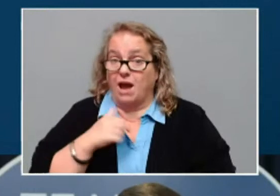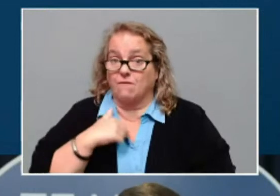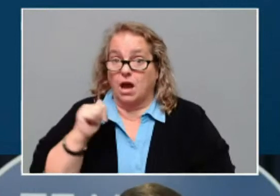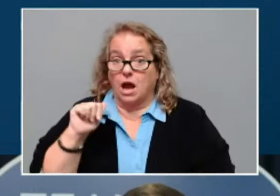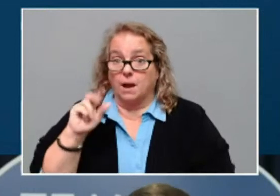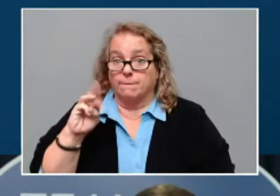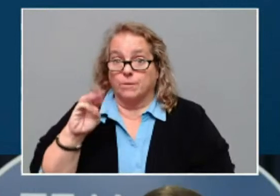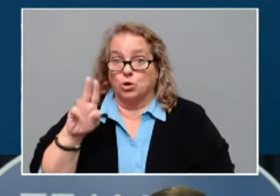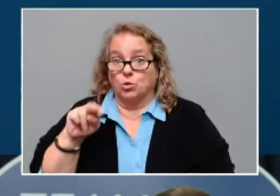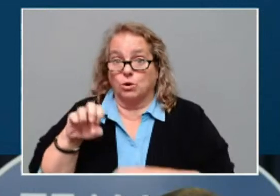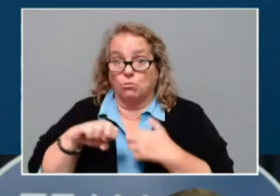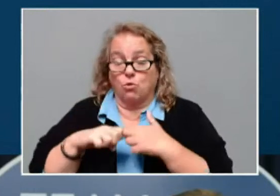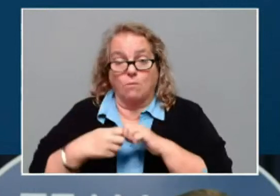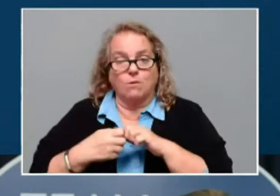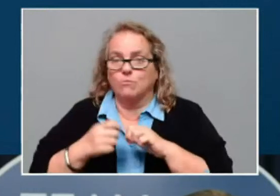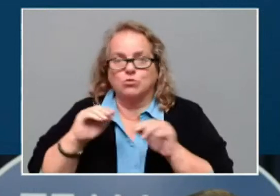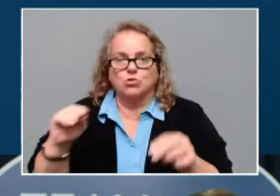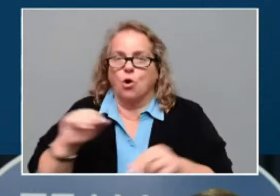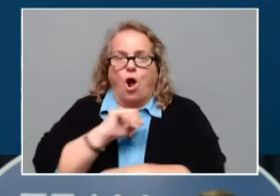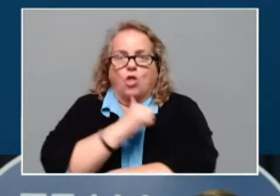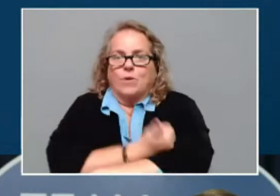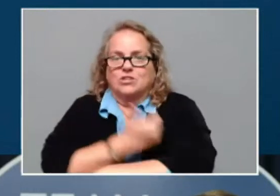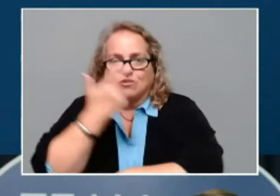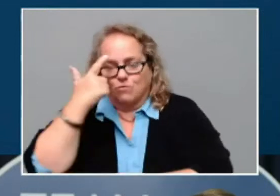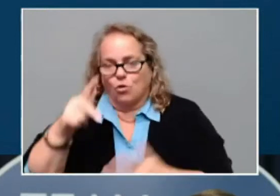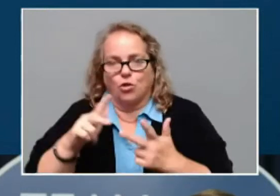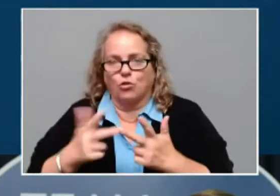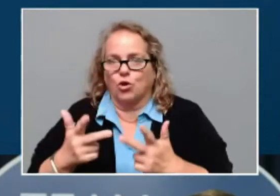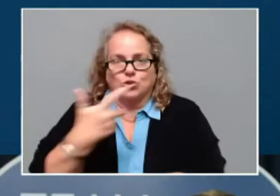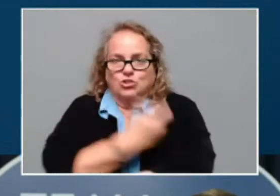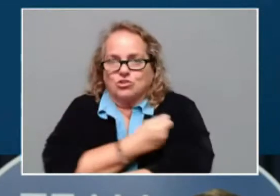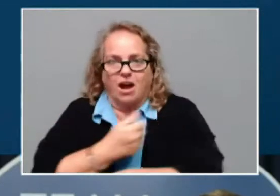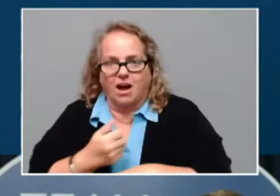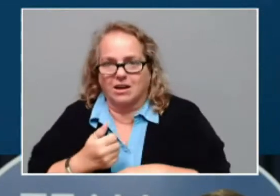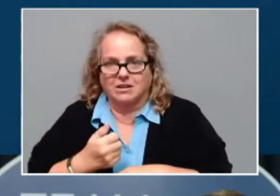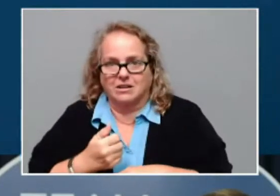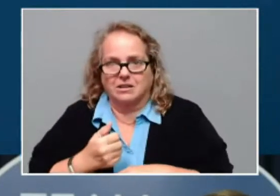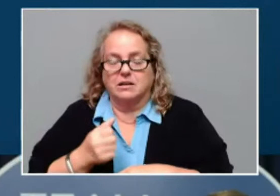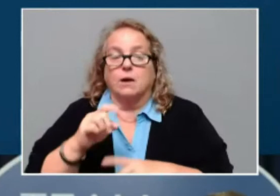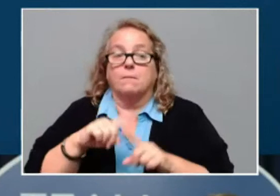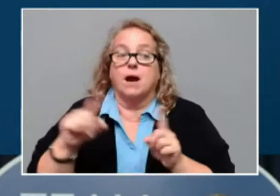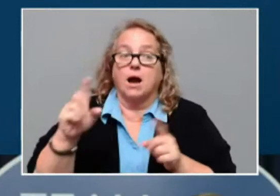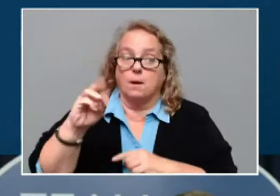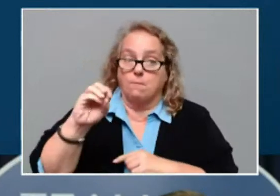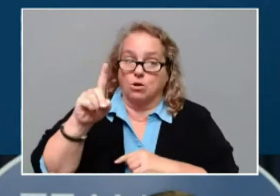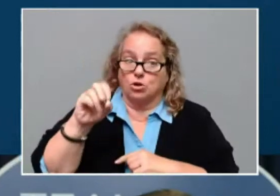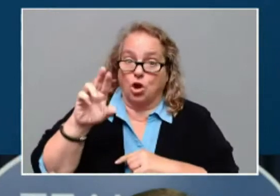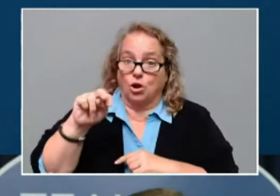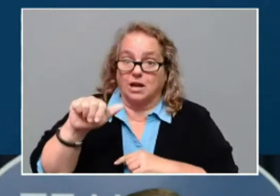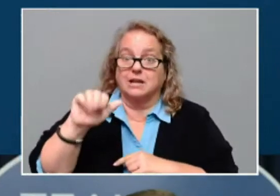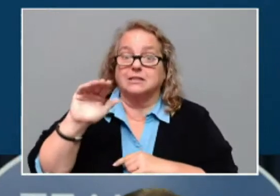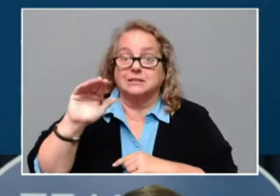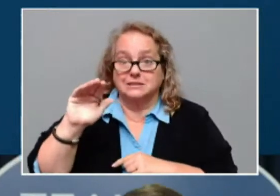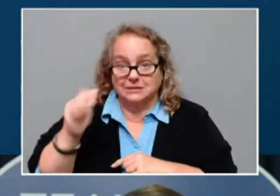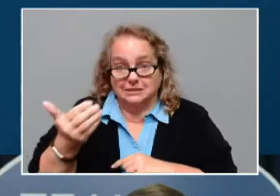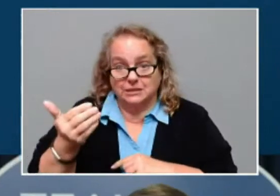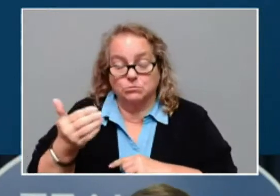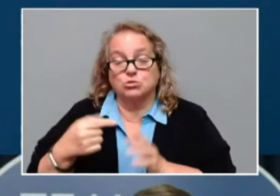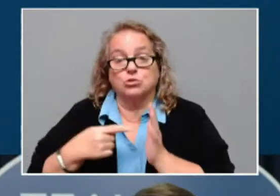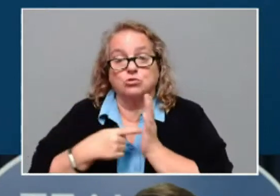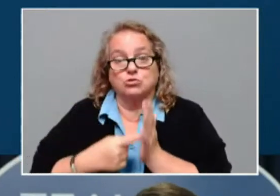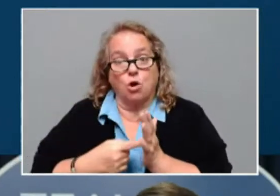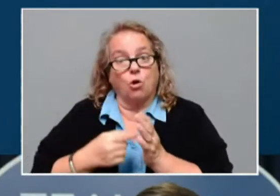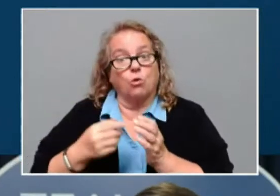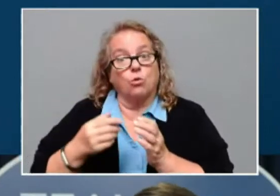Moderna shot. So they'll be talking about that. Moderna does appear to have created the most robust immune